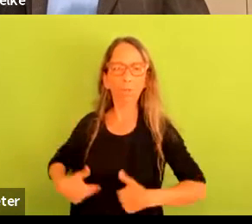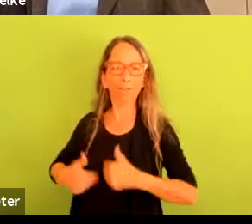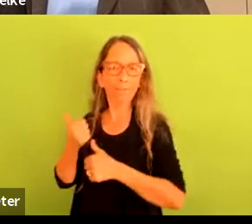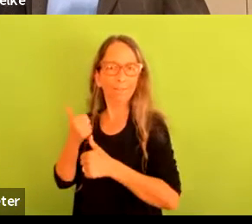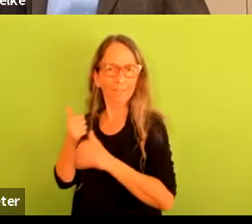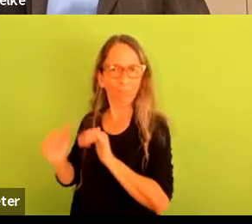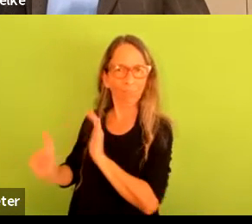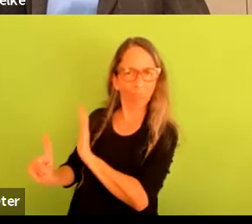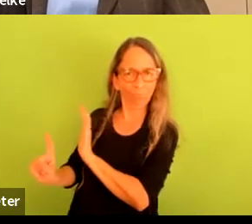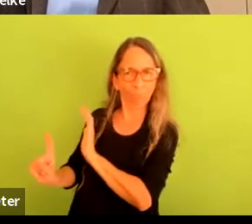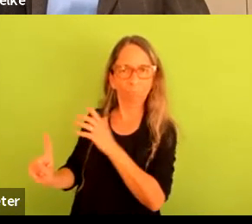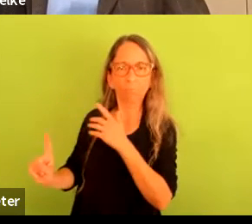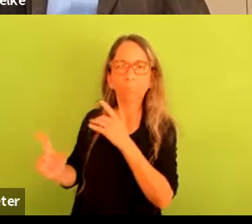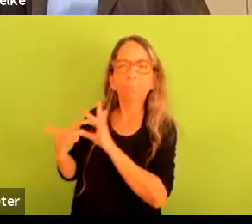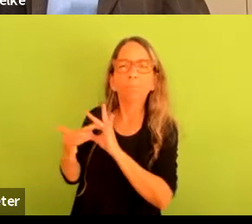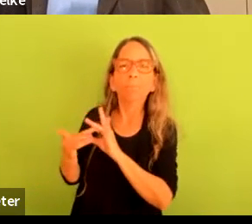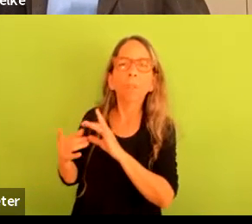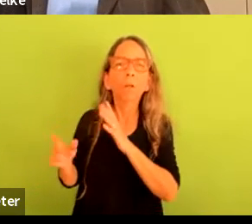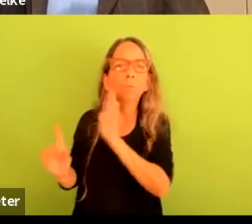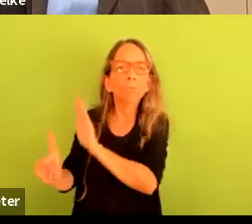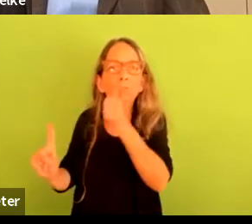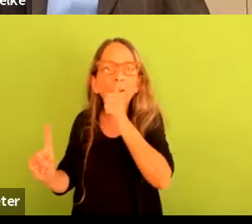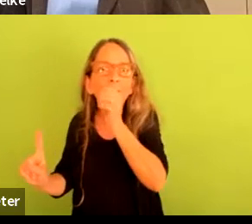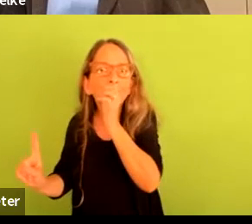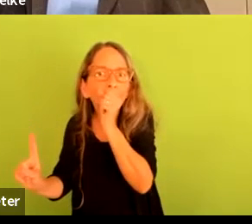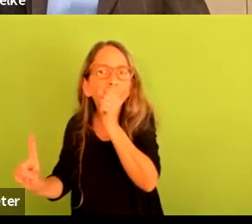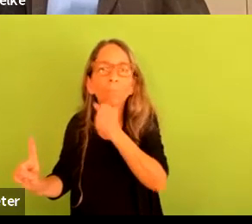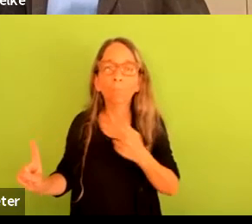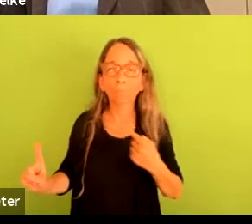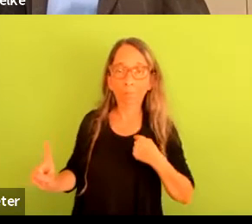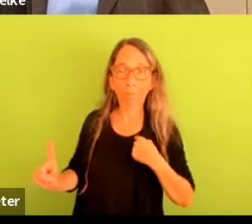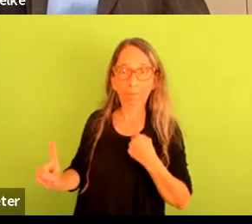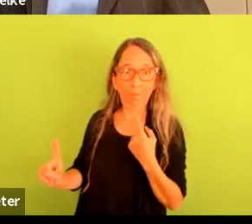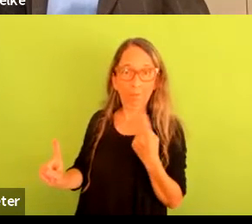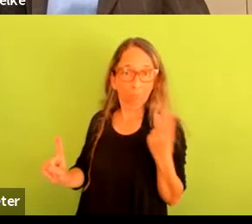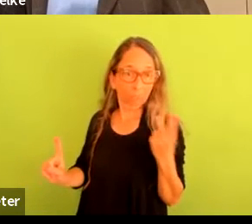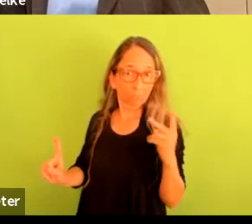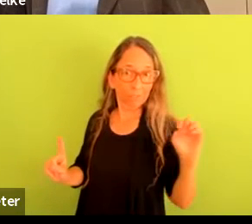do think that both of our experiences very much are